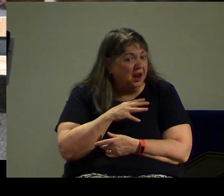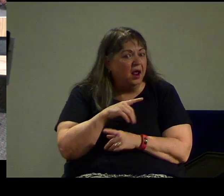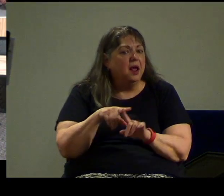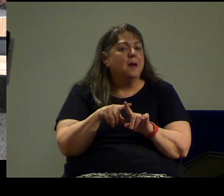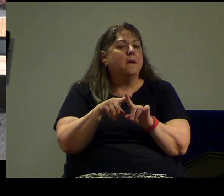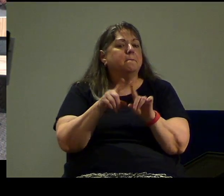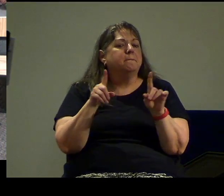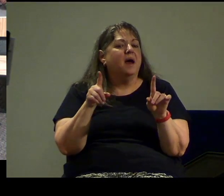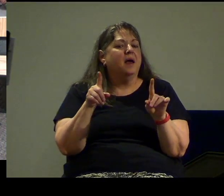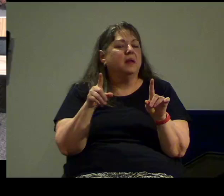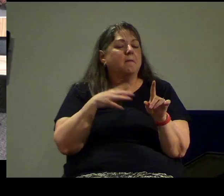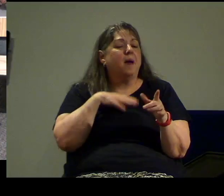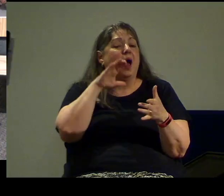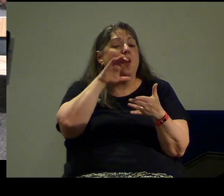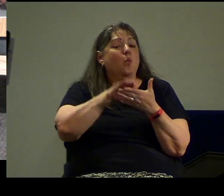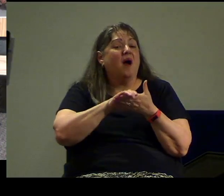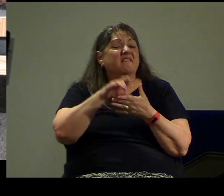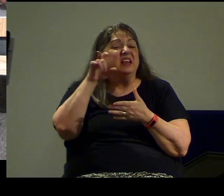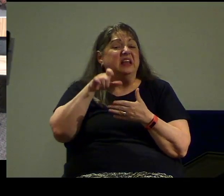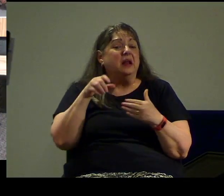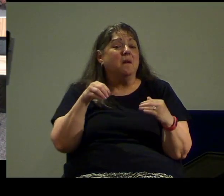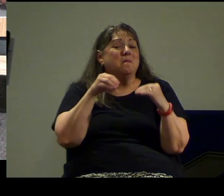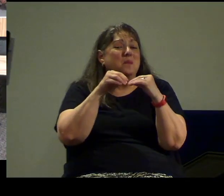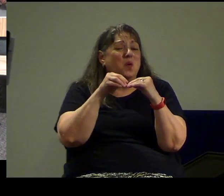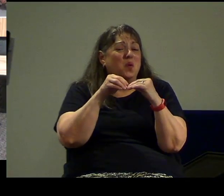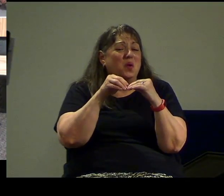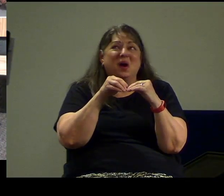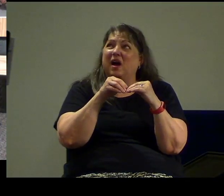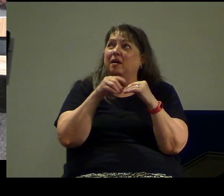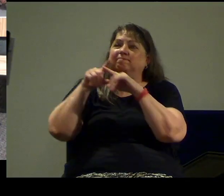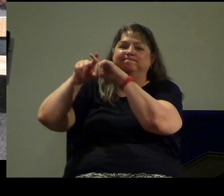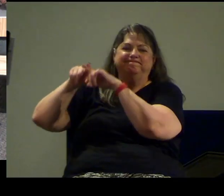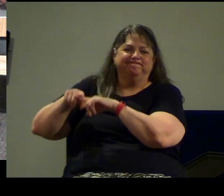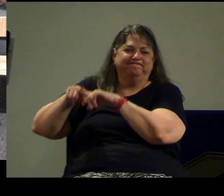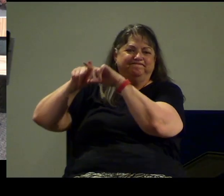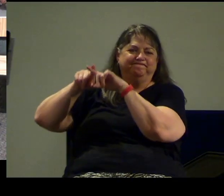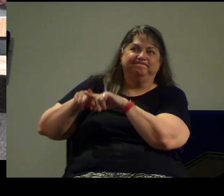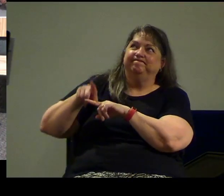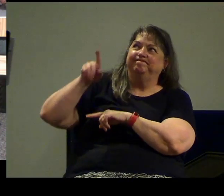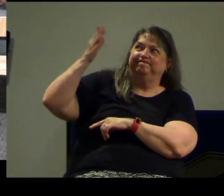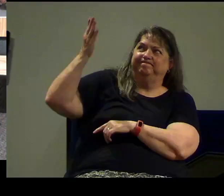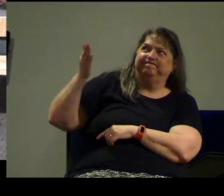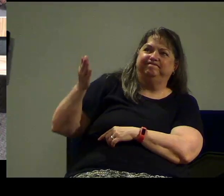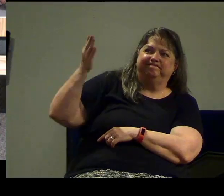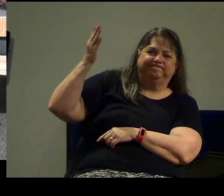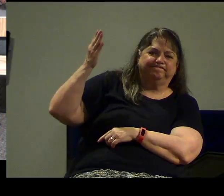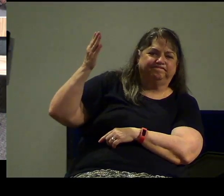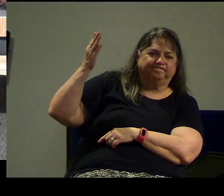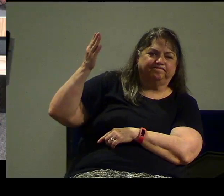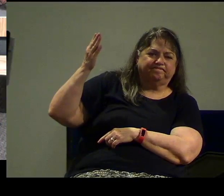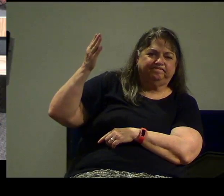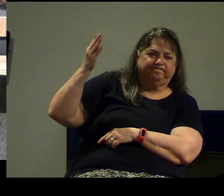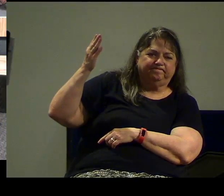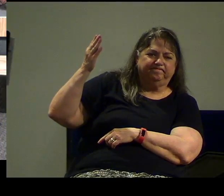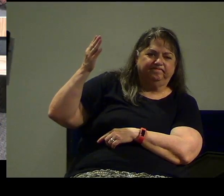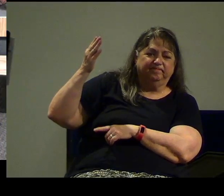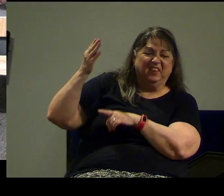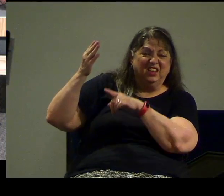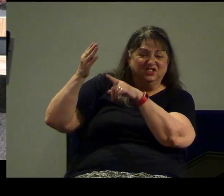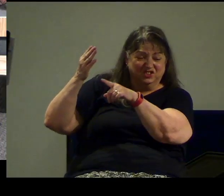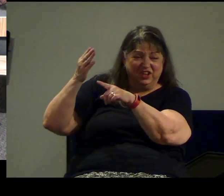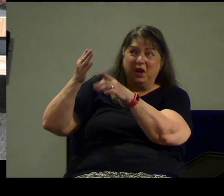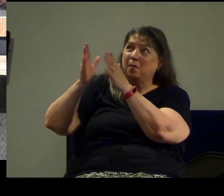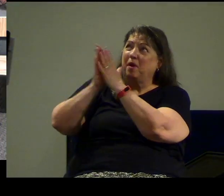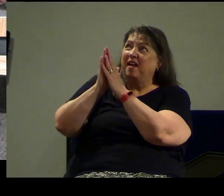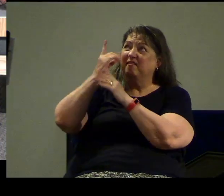But when she needs something that's beyond me, who am I going to go to? The Lord. And when I need something, who is she going to go to that she